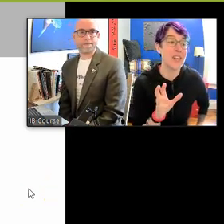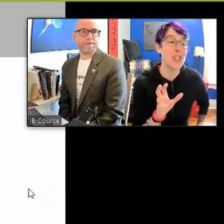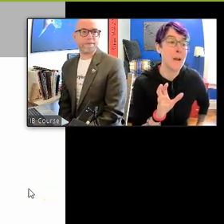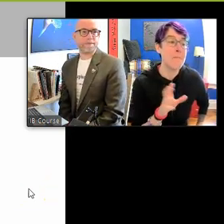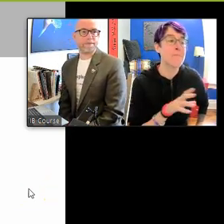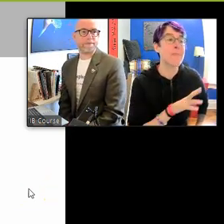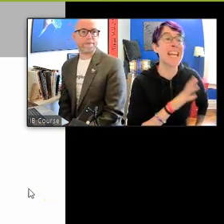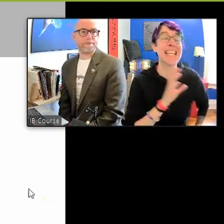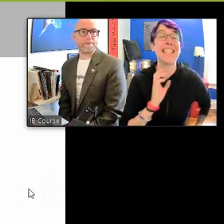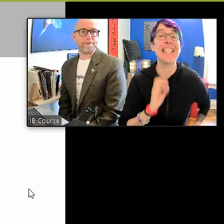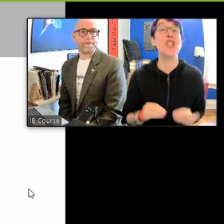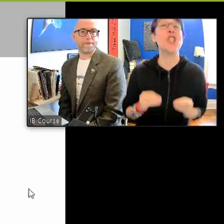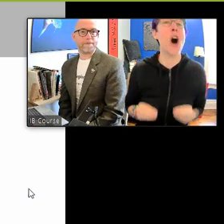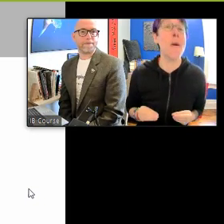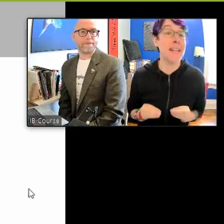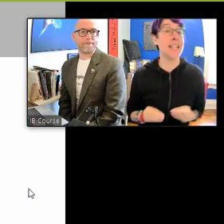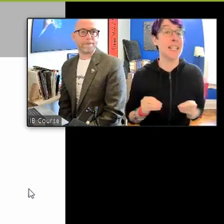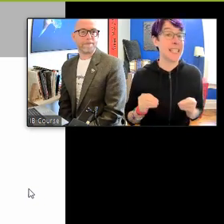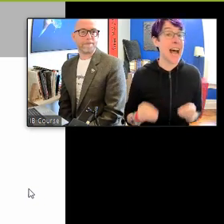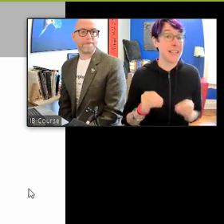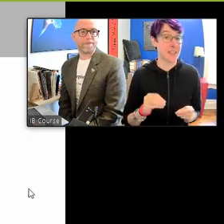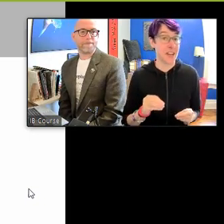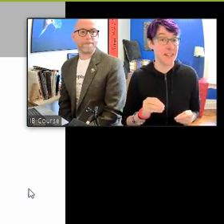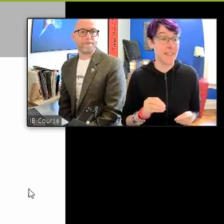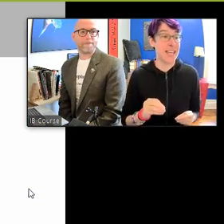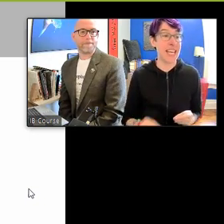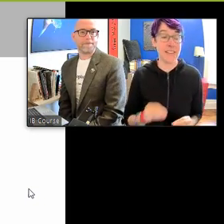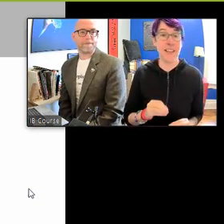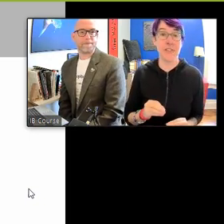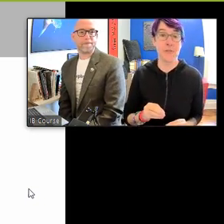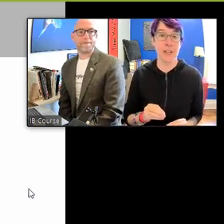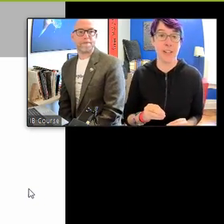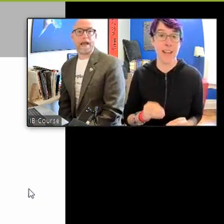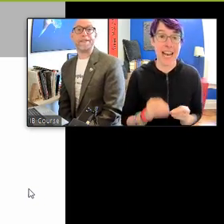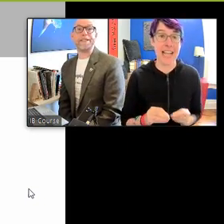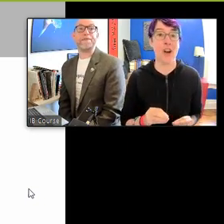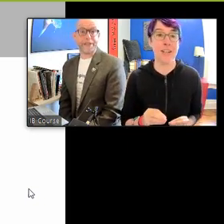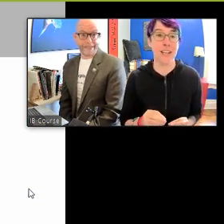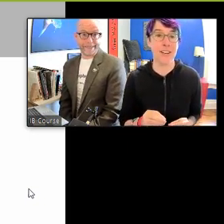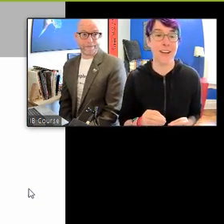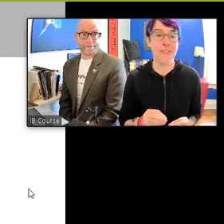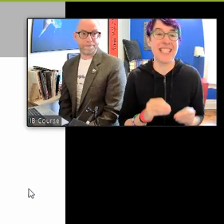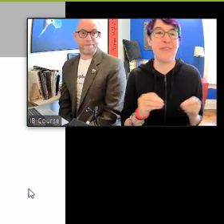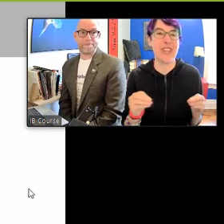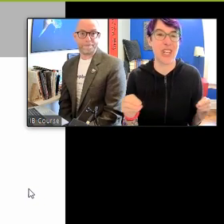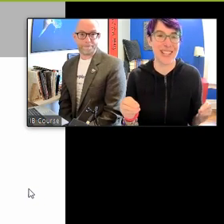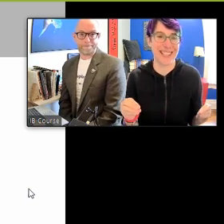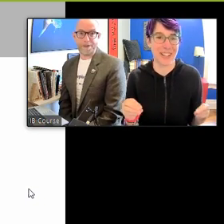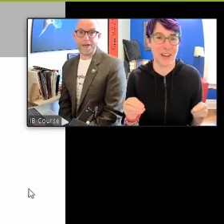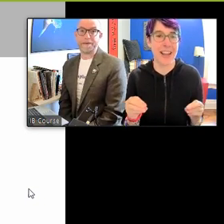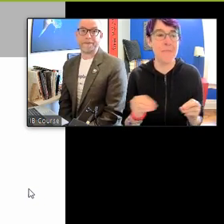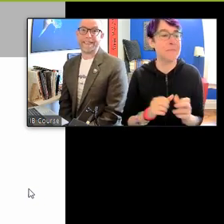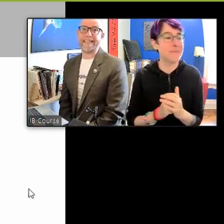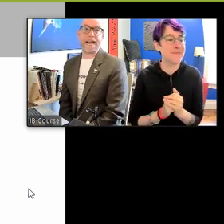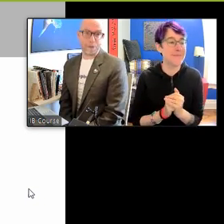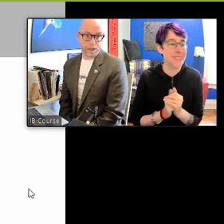ice fish. It is the dominant taxon in the Southern Ocean, in Antarctica. Of the fishes.